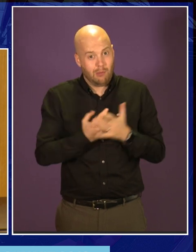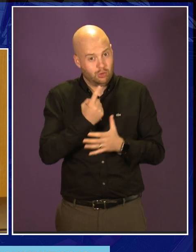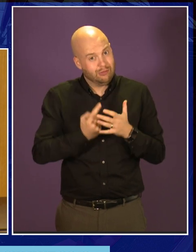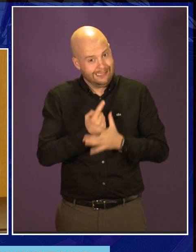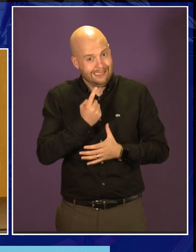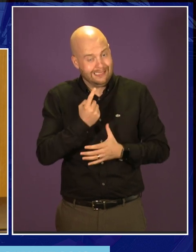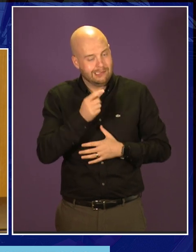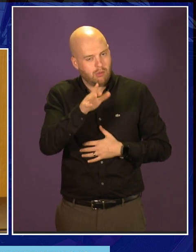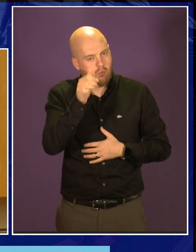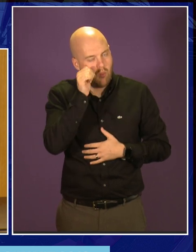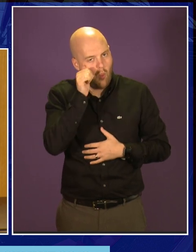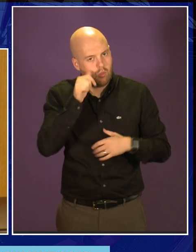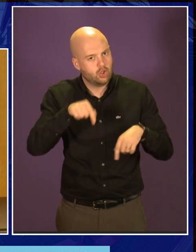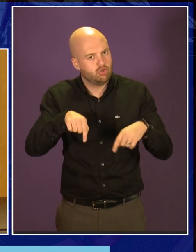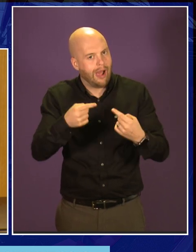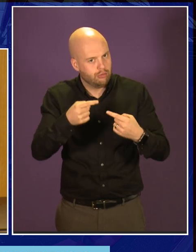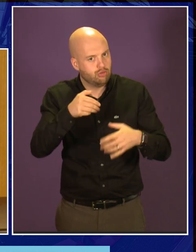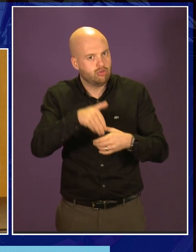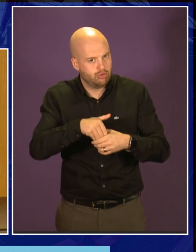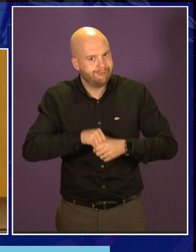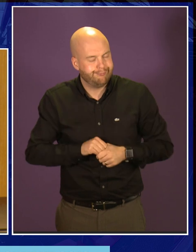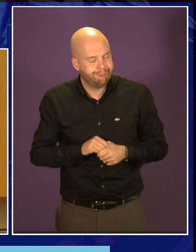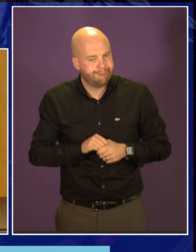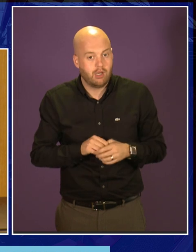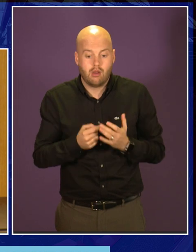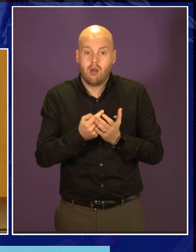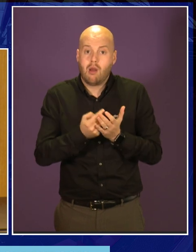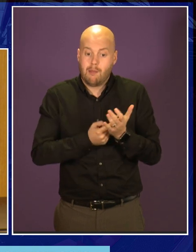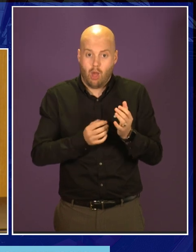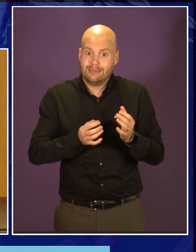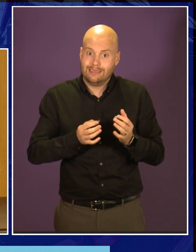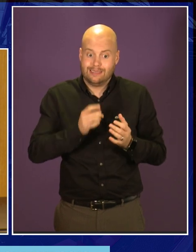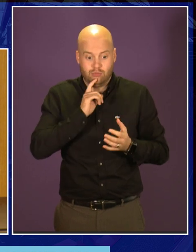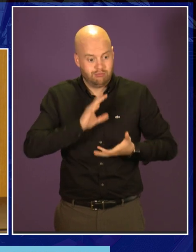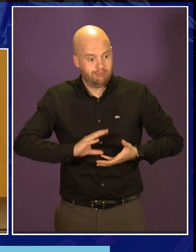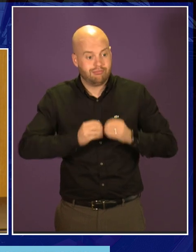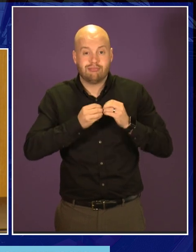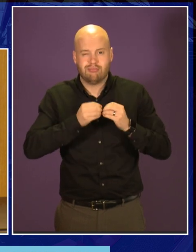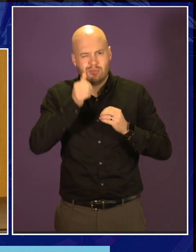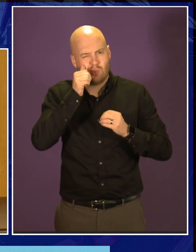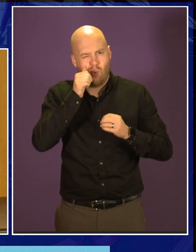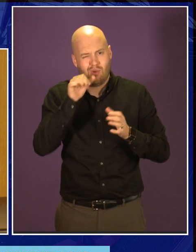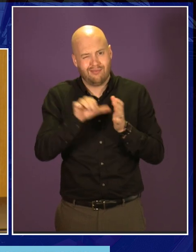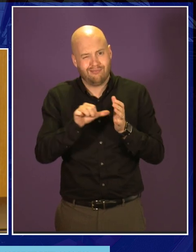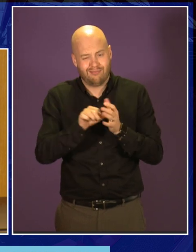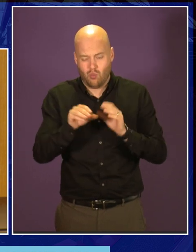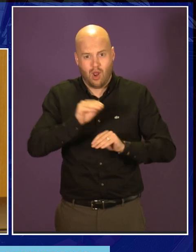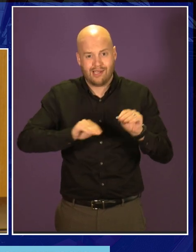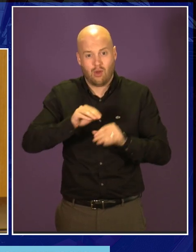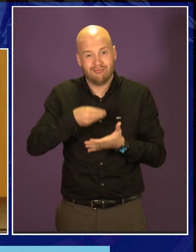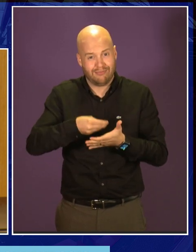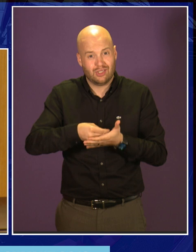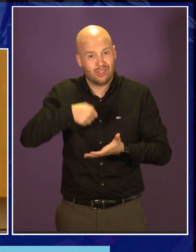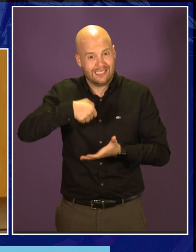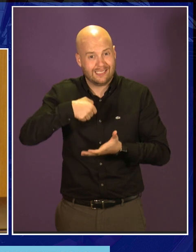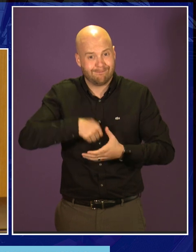despite a huge amount of goodwill, policymakers struggle with the stark reality of budgets. We just have to acknowledge that. But leaving money